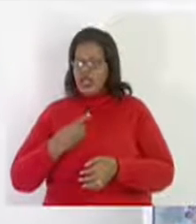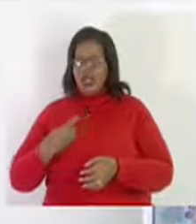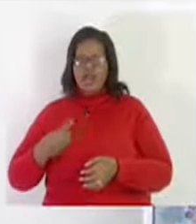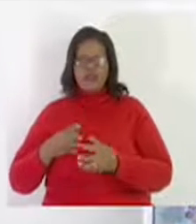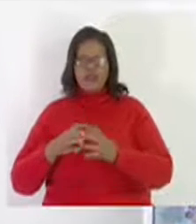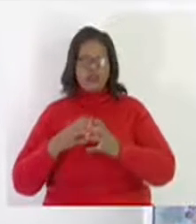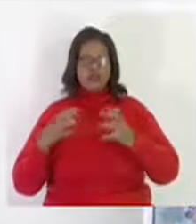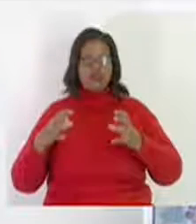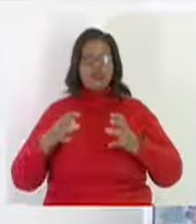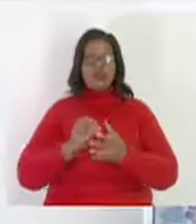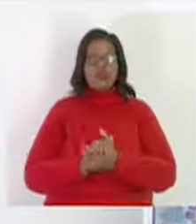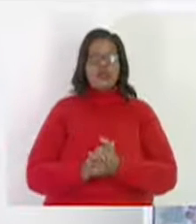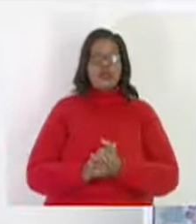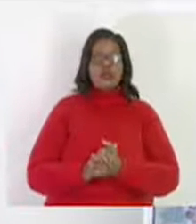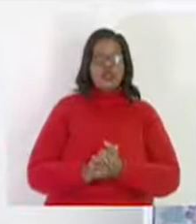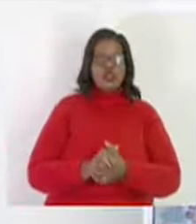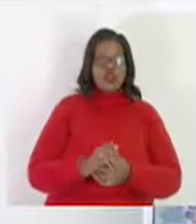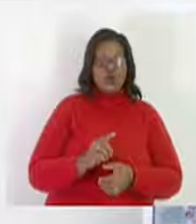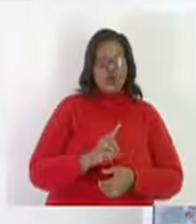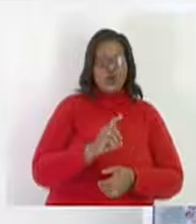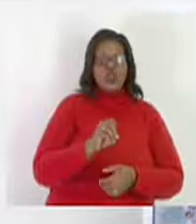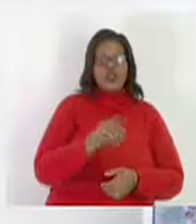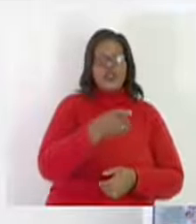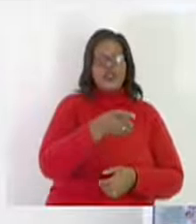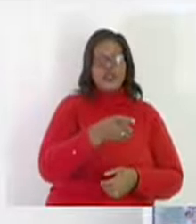that manner, I'll start with